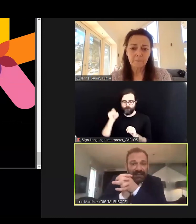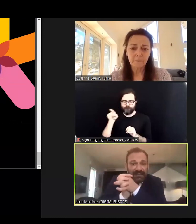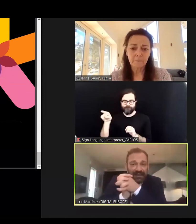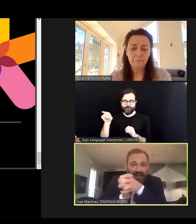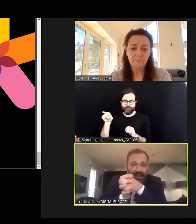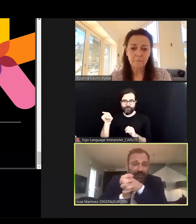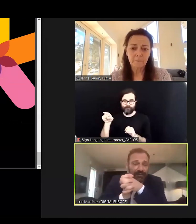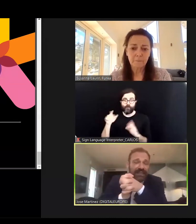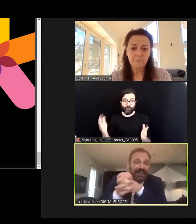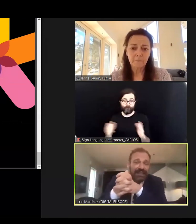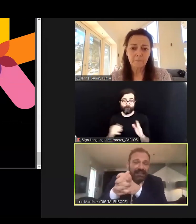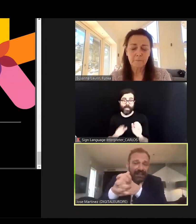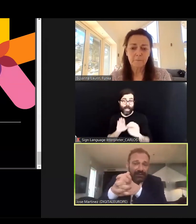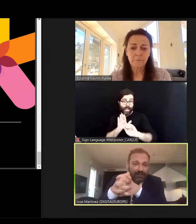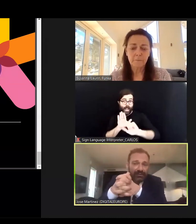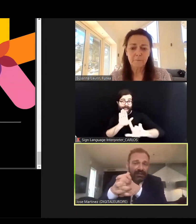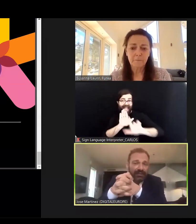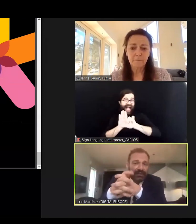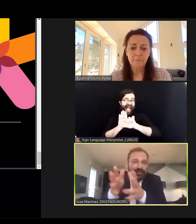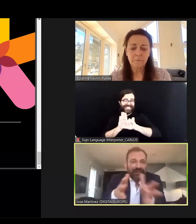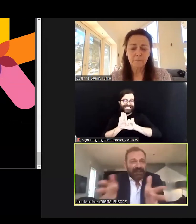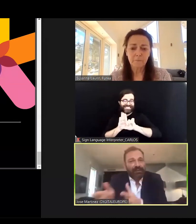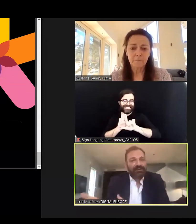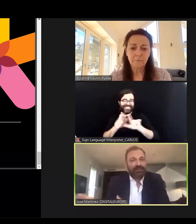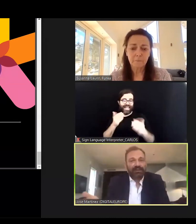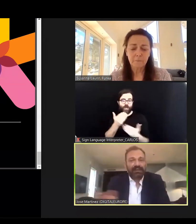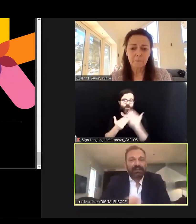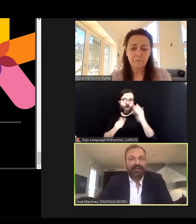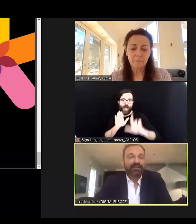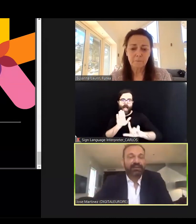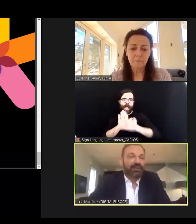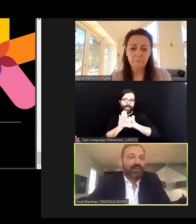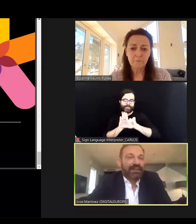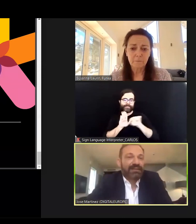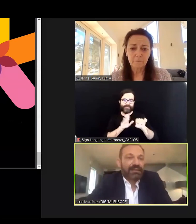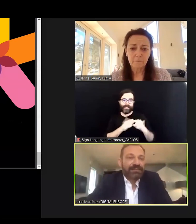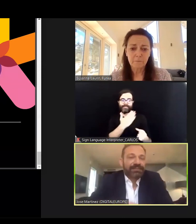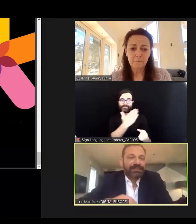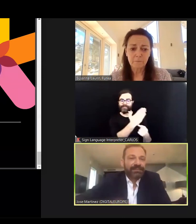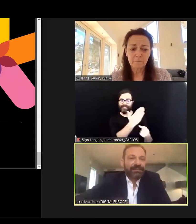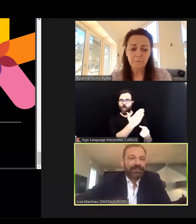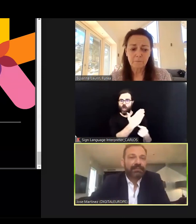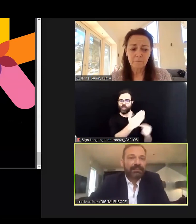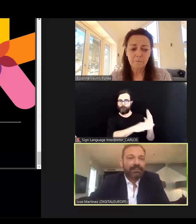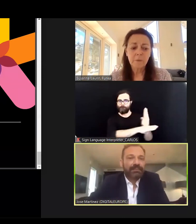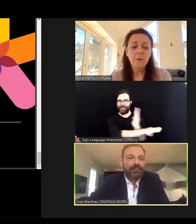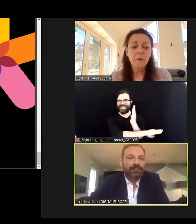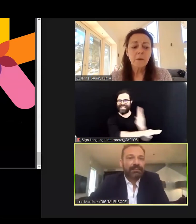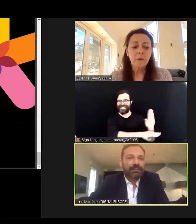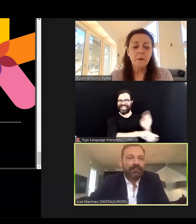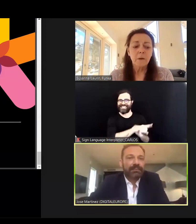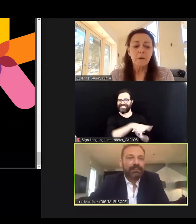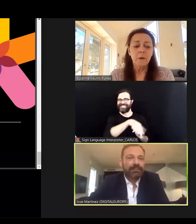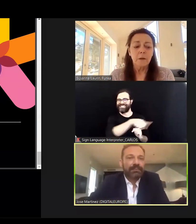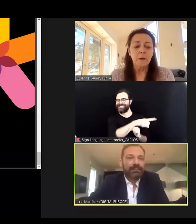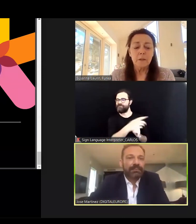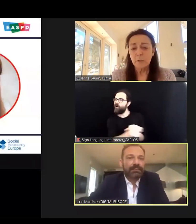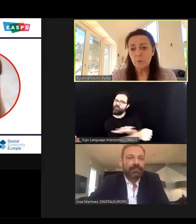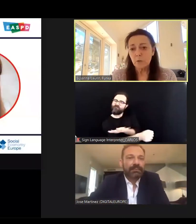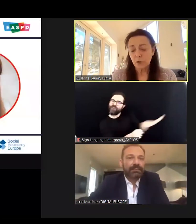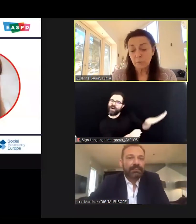experts, and work together to create standards that make sure we have a harmonized market and that users and